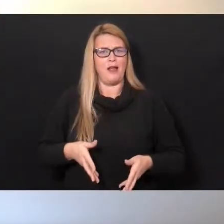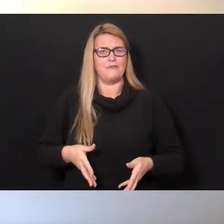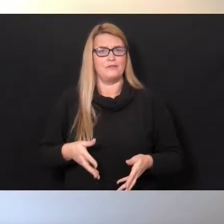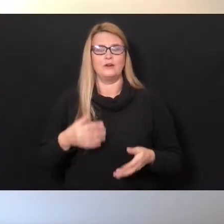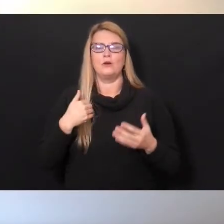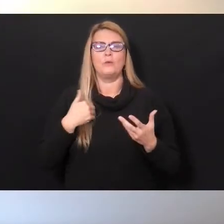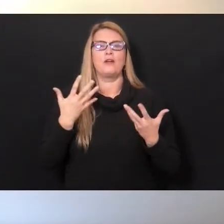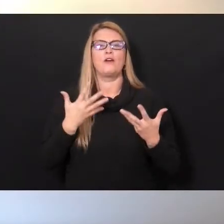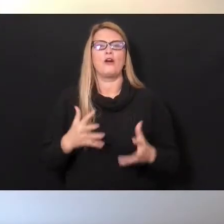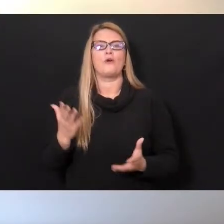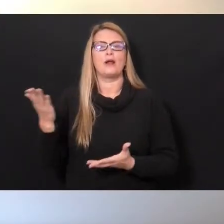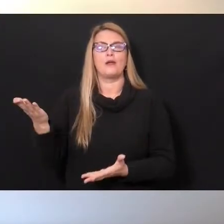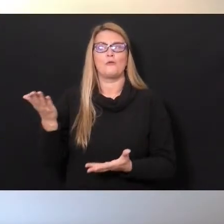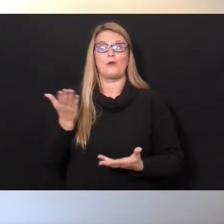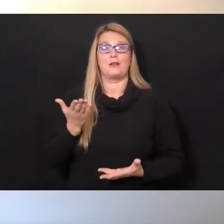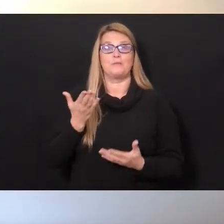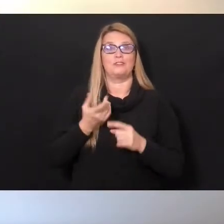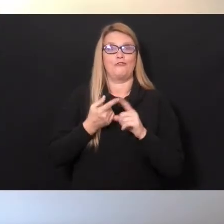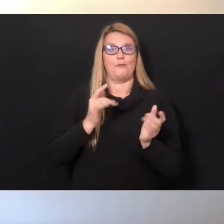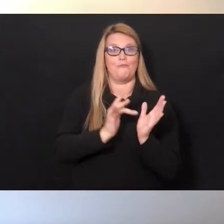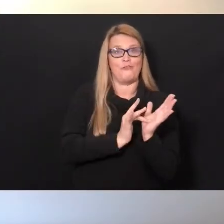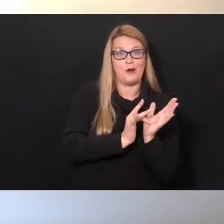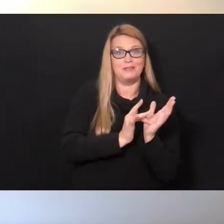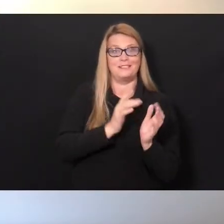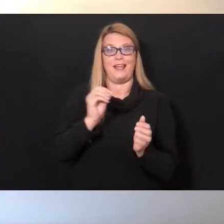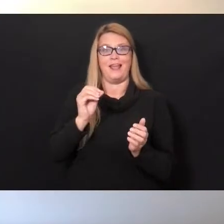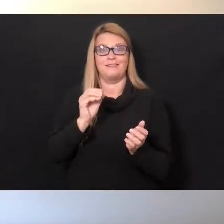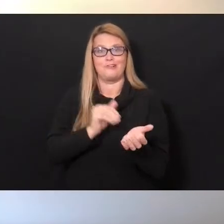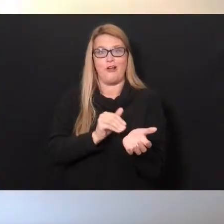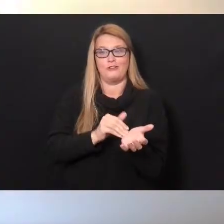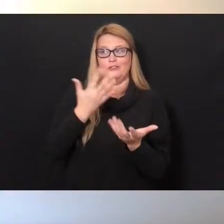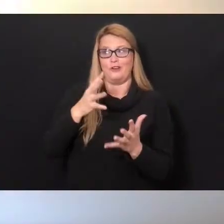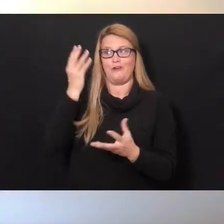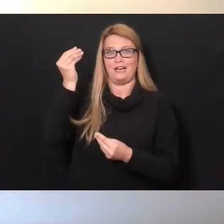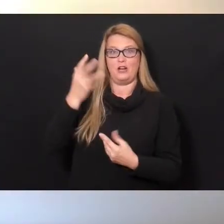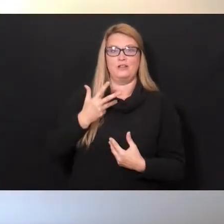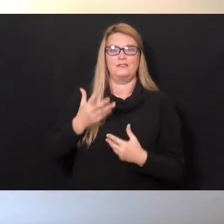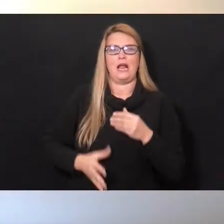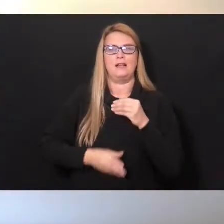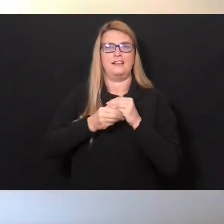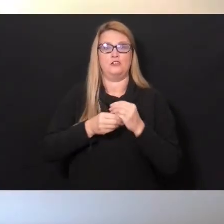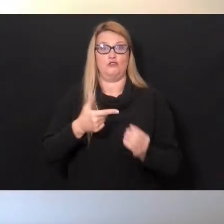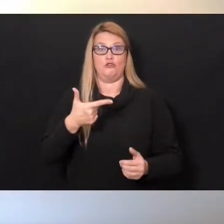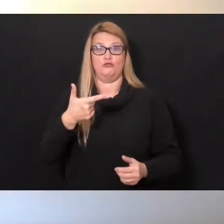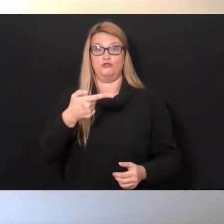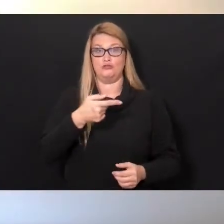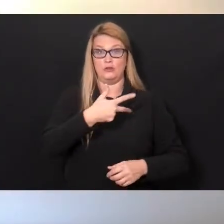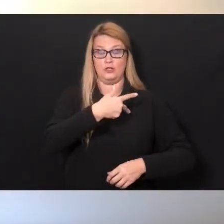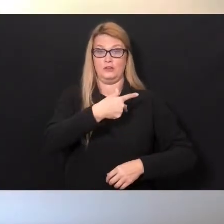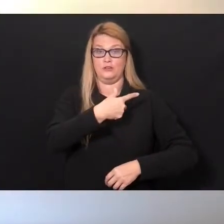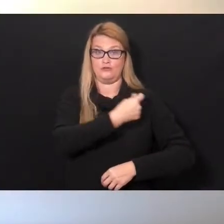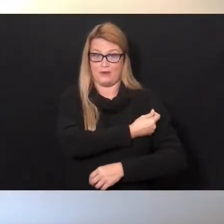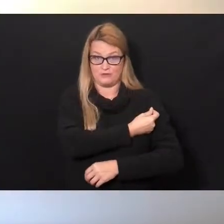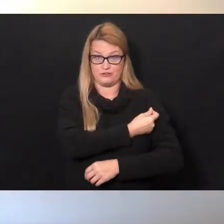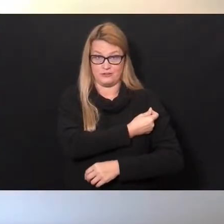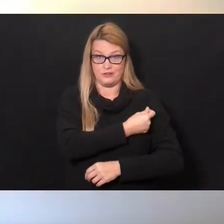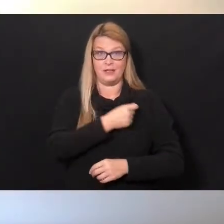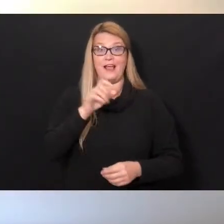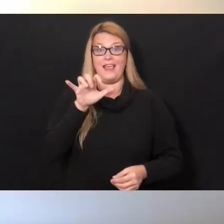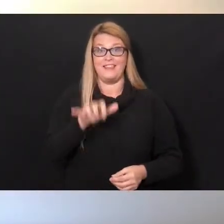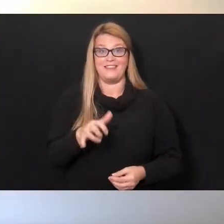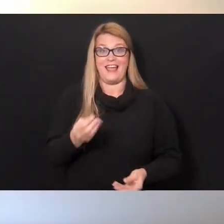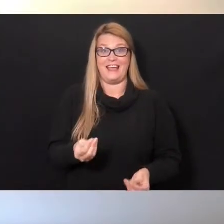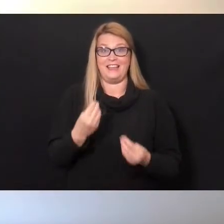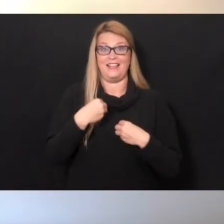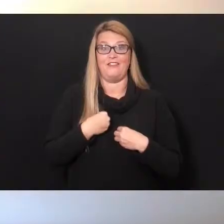our medical team and our pharmacy team, ordered additional syringes, 25 gauge syringes. That allowed us